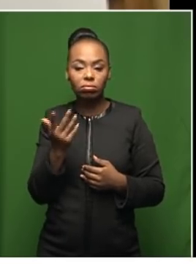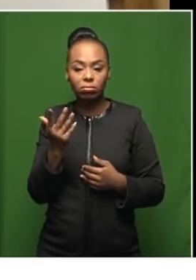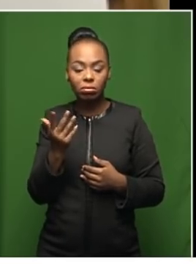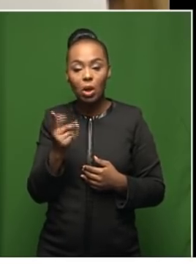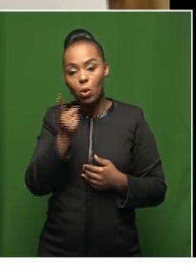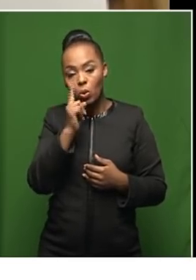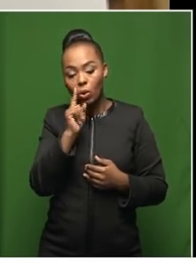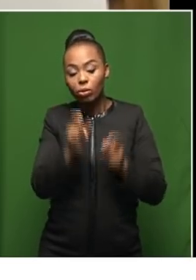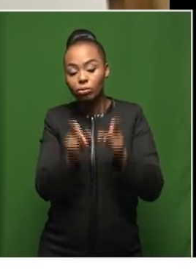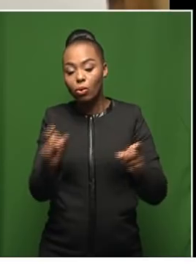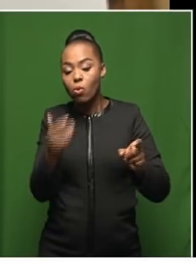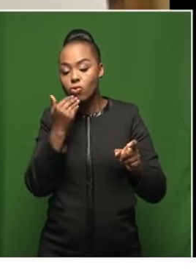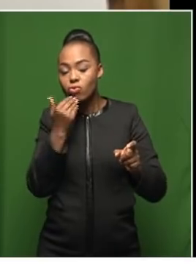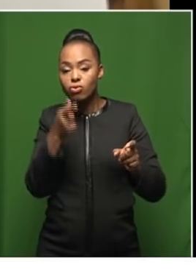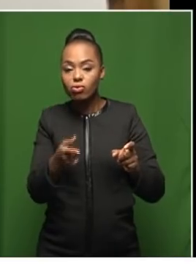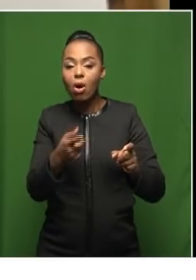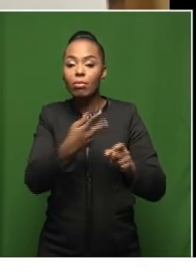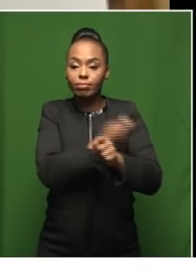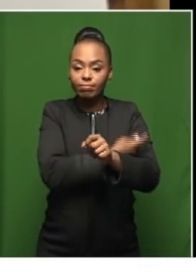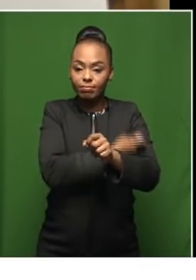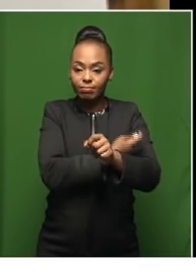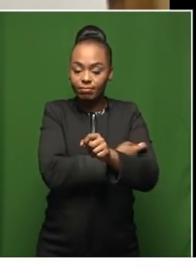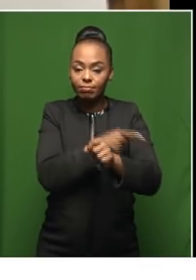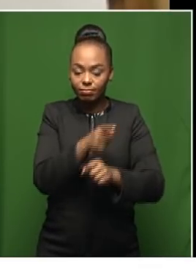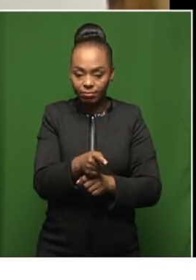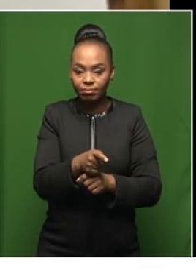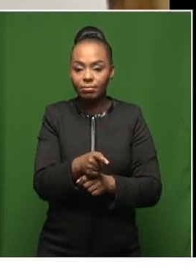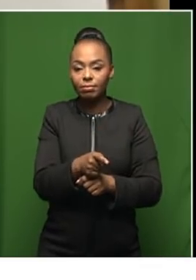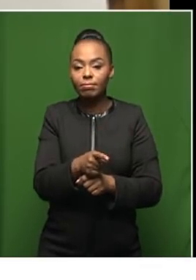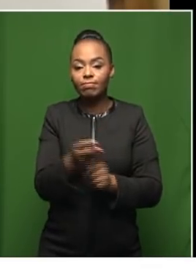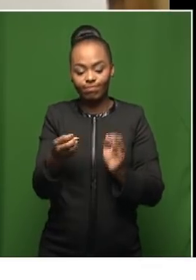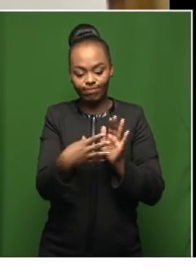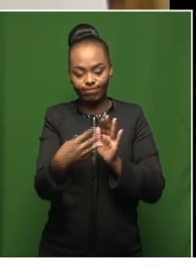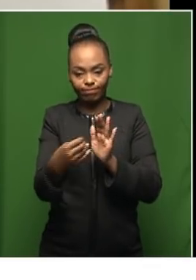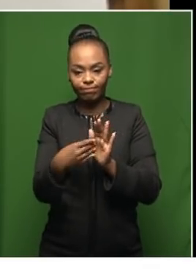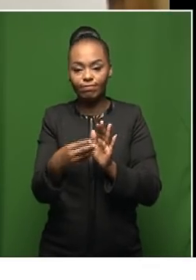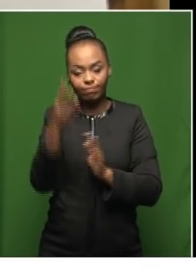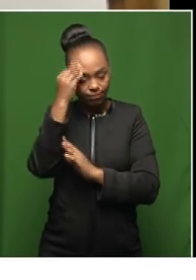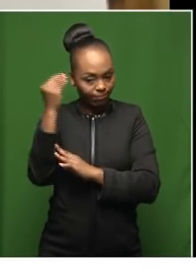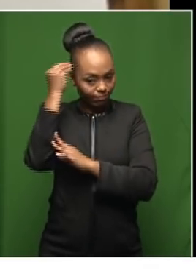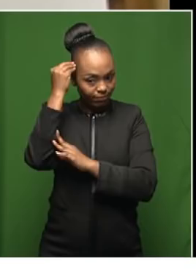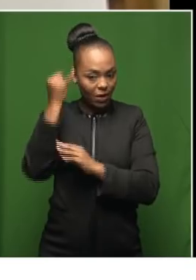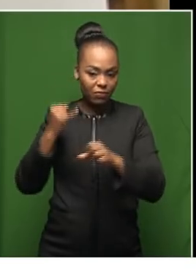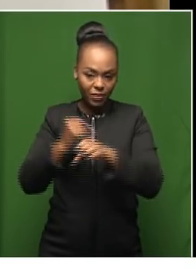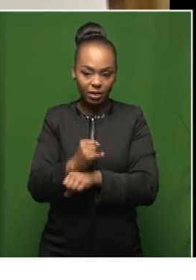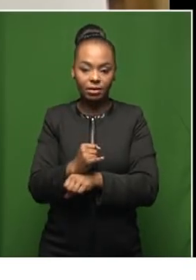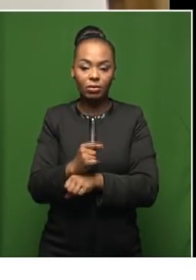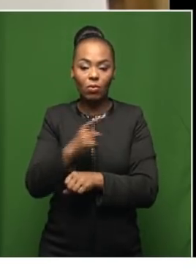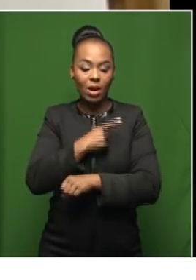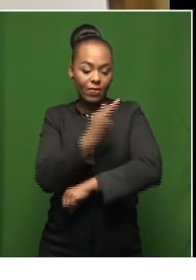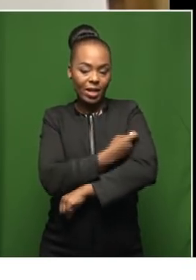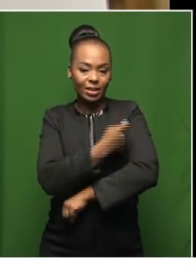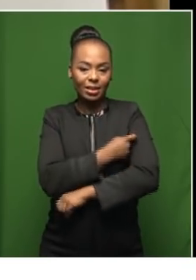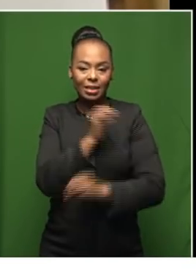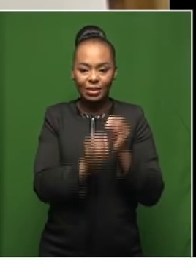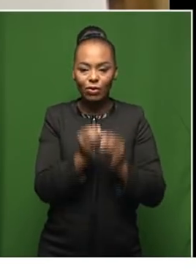recipients to make sure that if there's anything that's untoward, it is recorded fairly quickly, particularly because this vaccine was developed